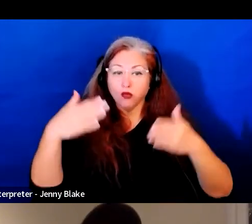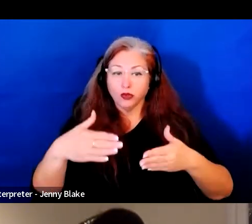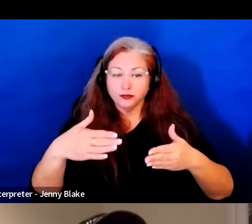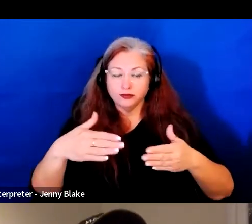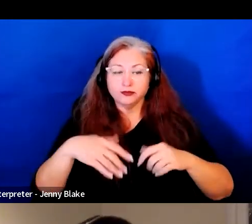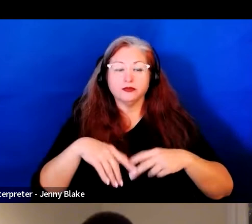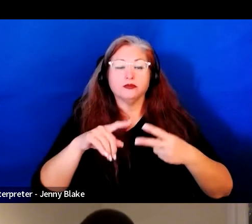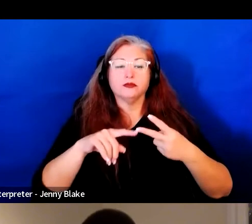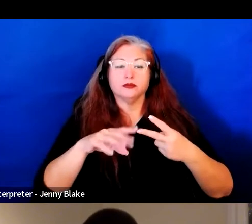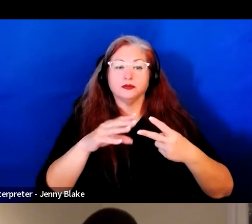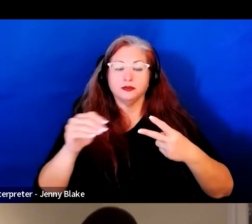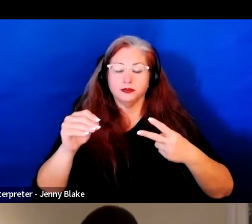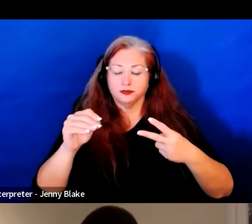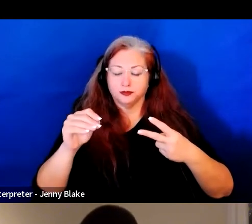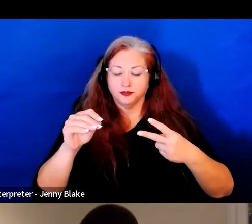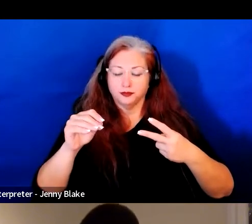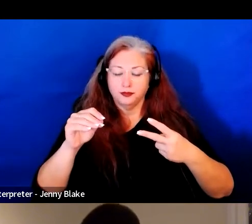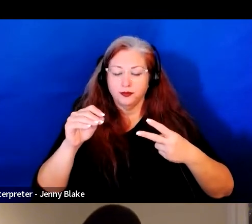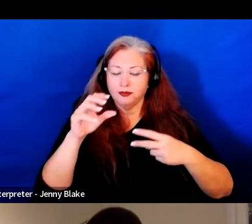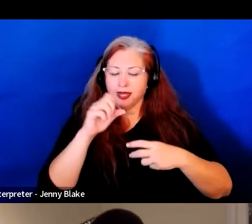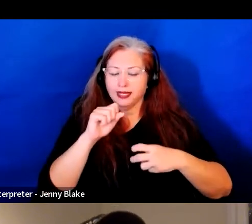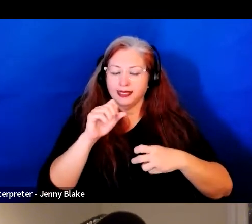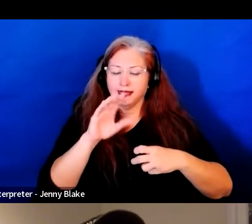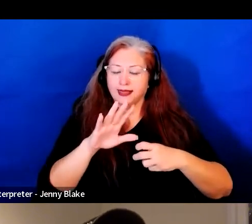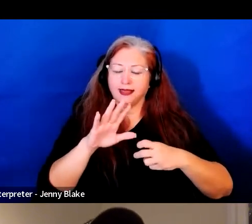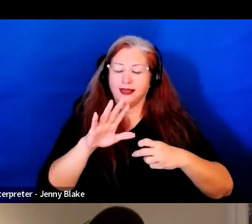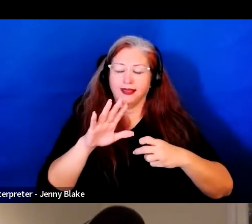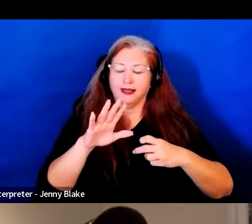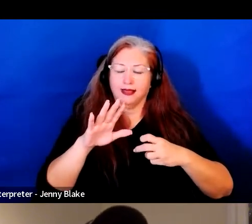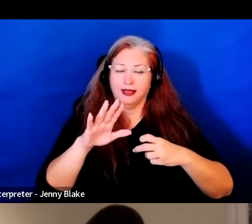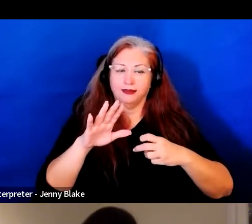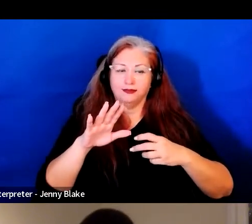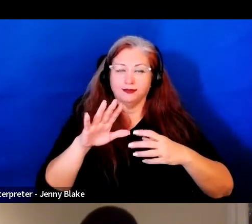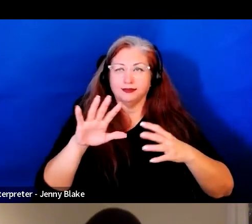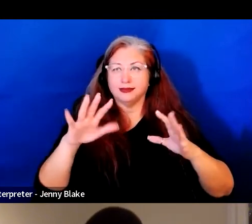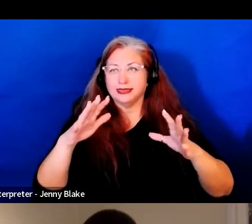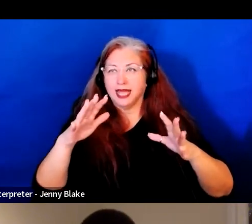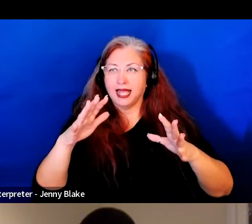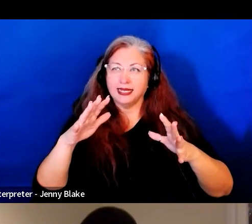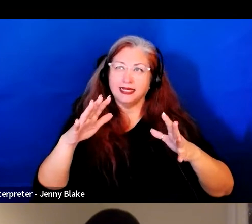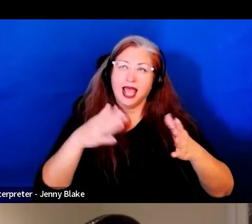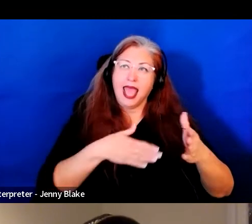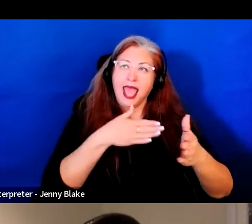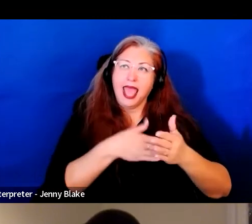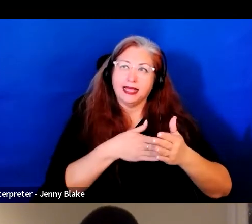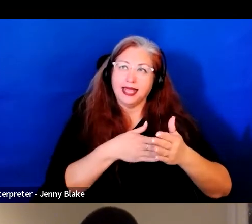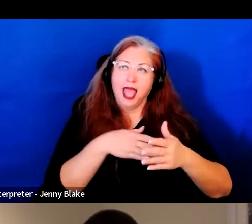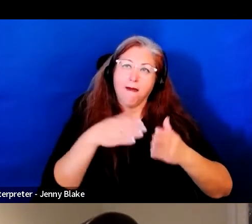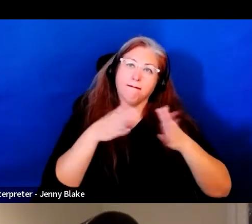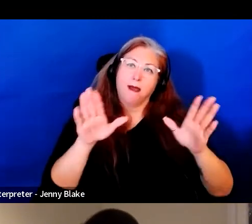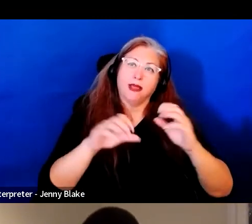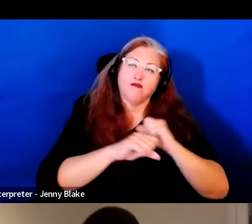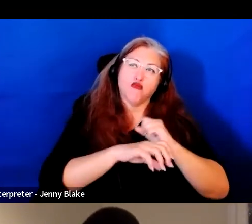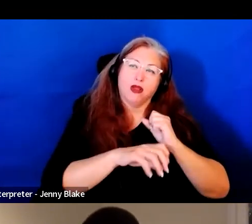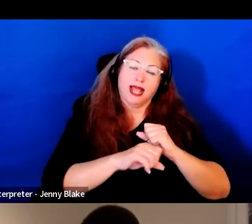channel, and also because of the prevailing slightly anti-public broadcaster sentiment that